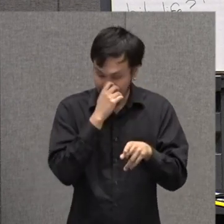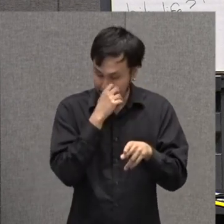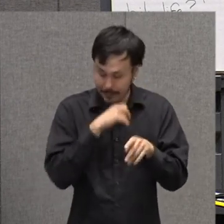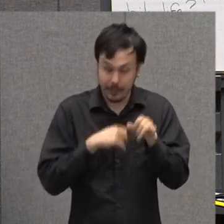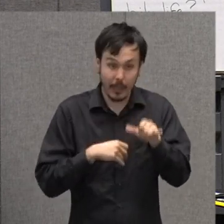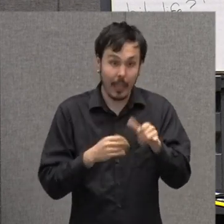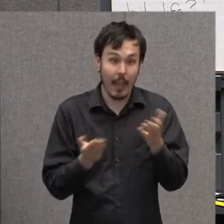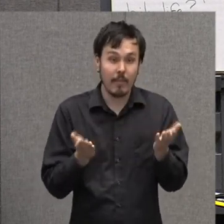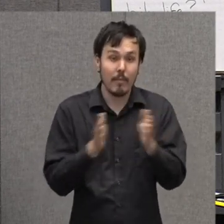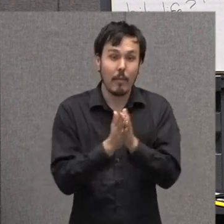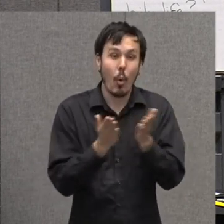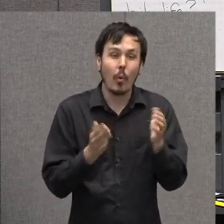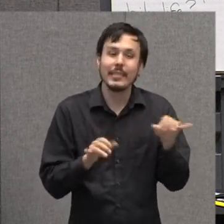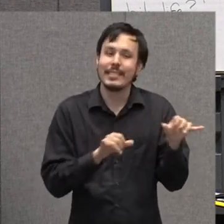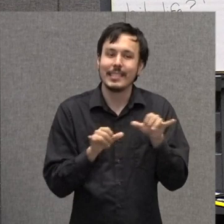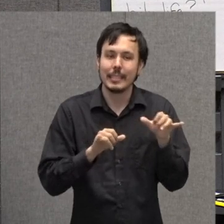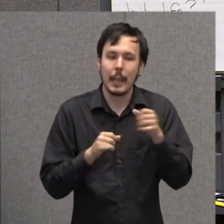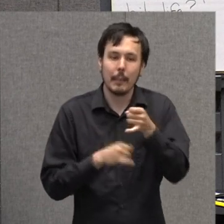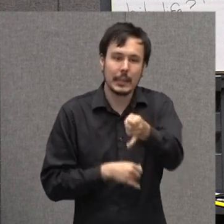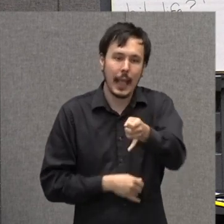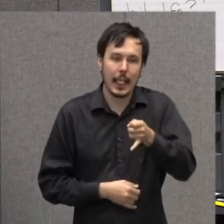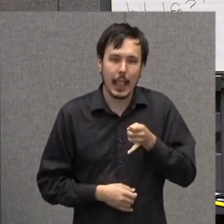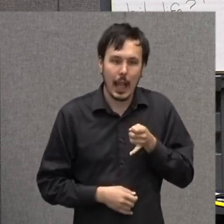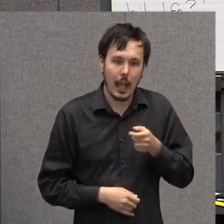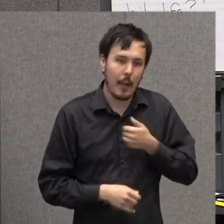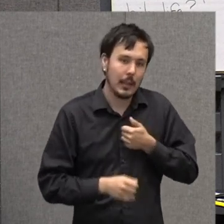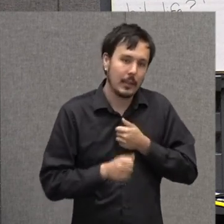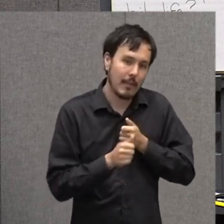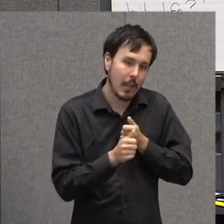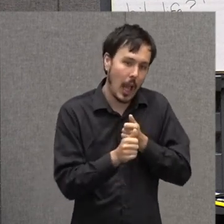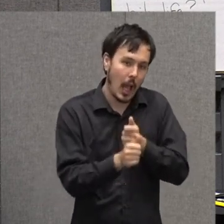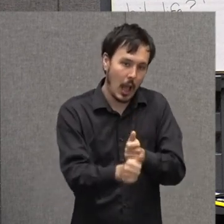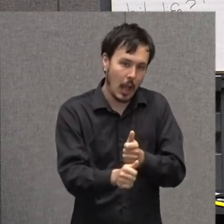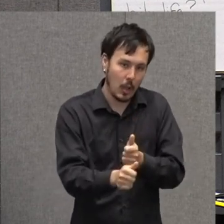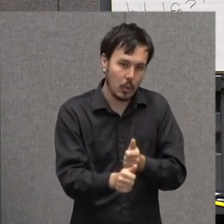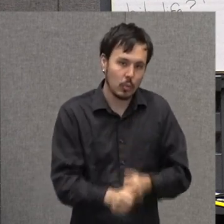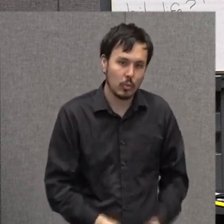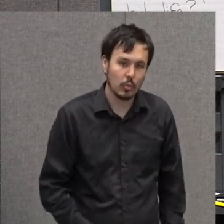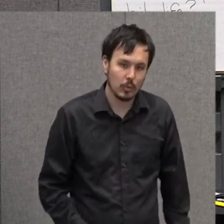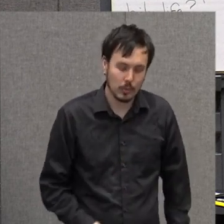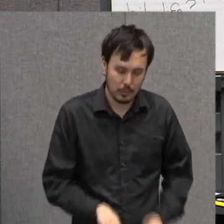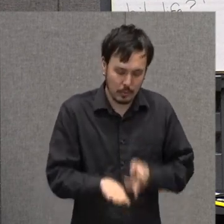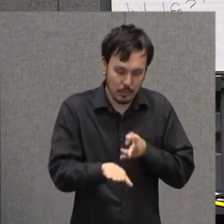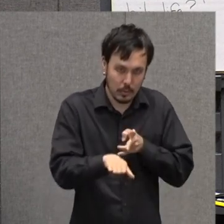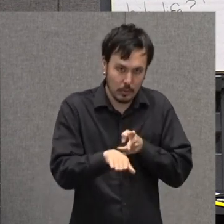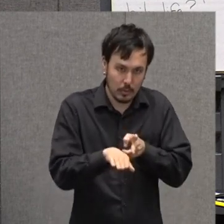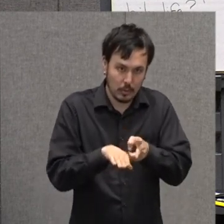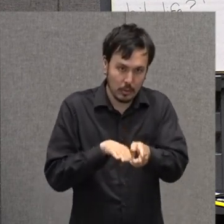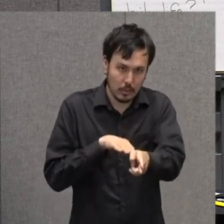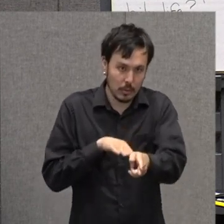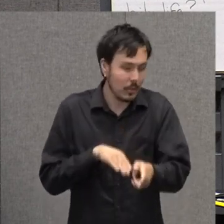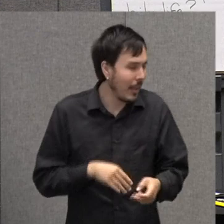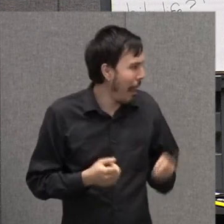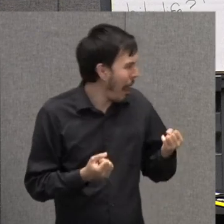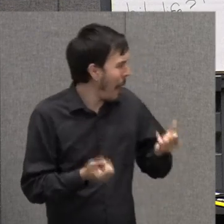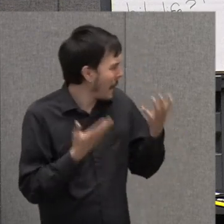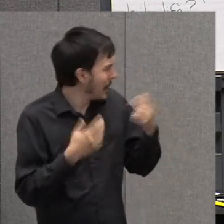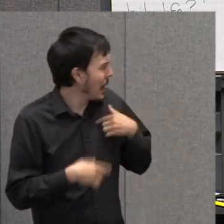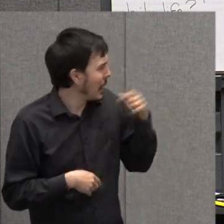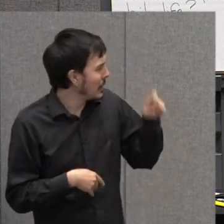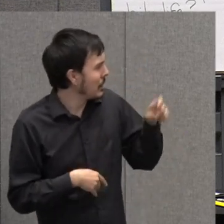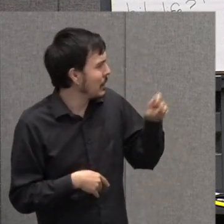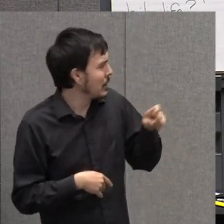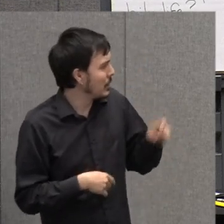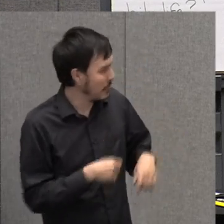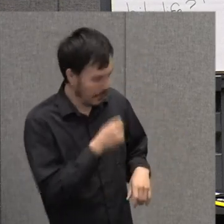line, and I would just cut right on that line. How many pieces of paper do I need? Oh,